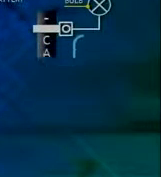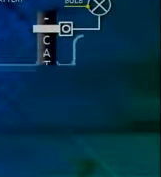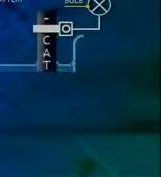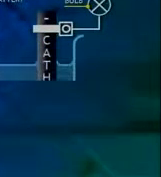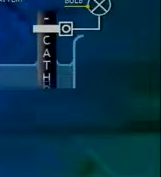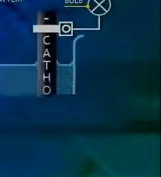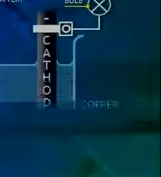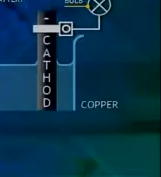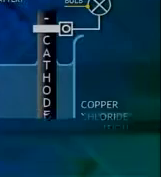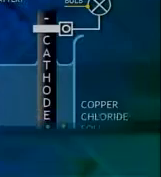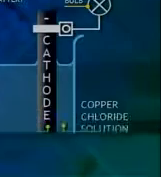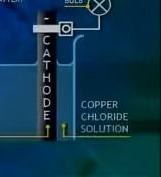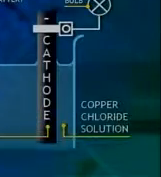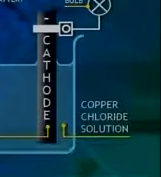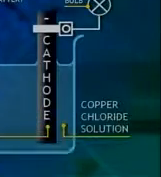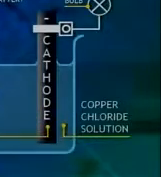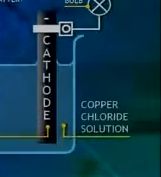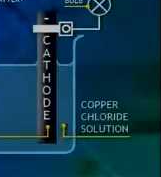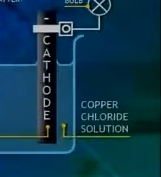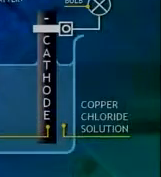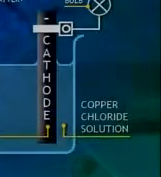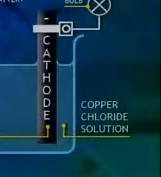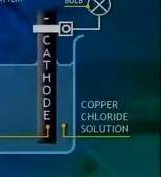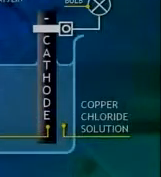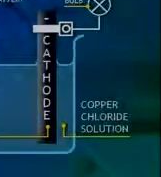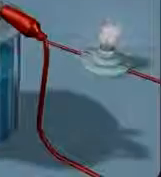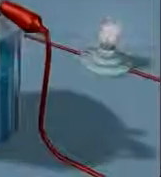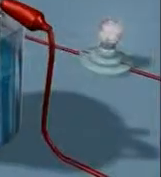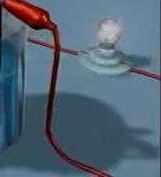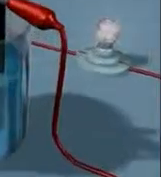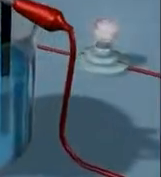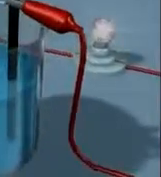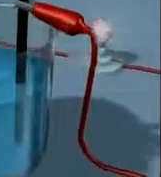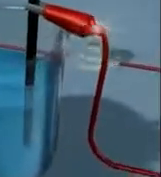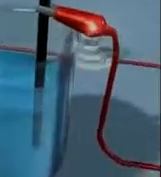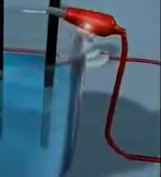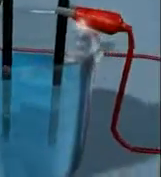where electrons live away the cell,